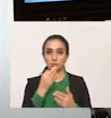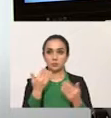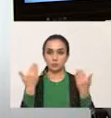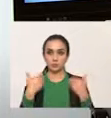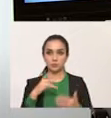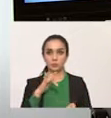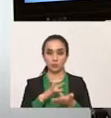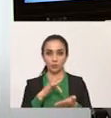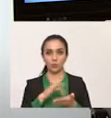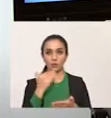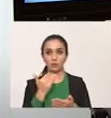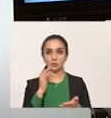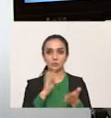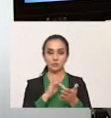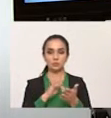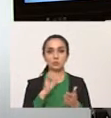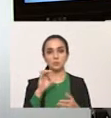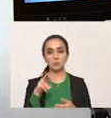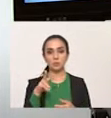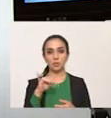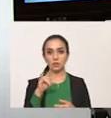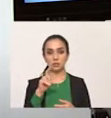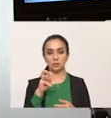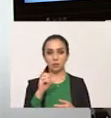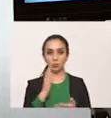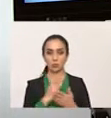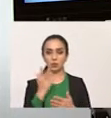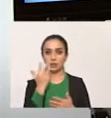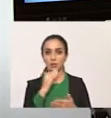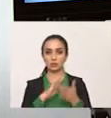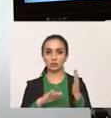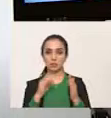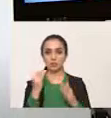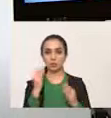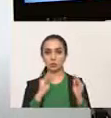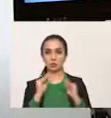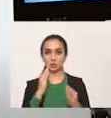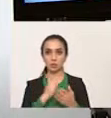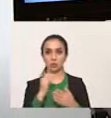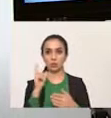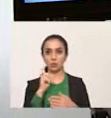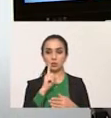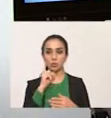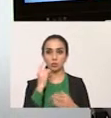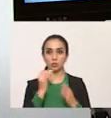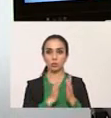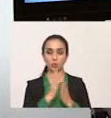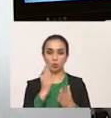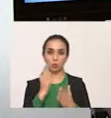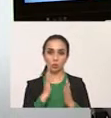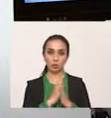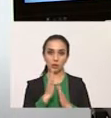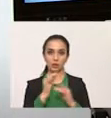tanasining o'rtasida sintroplazmasi bo'lib, u rangsiz tuzilishga ega. Ko'k yashil suvutlarining